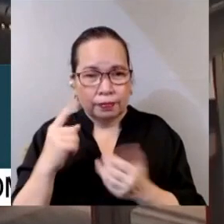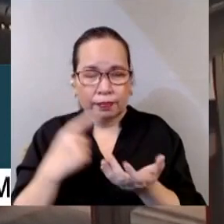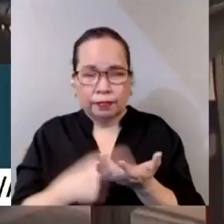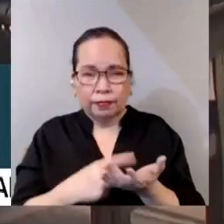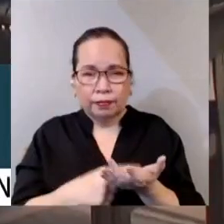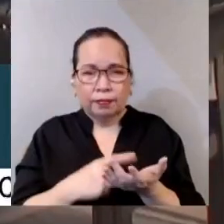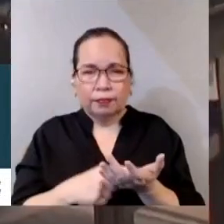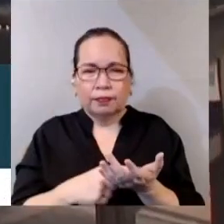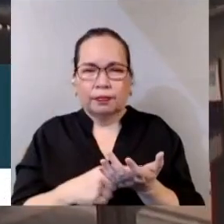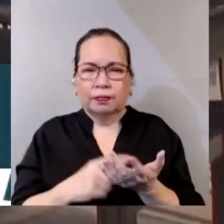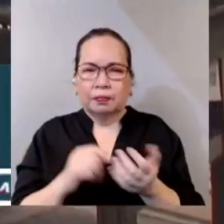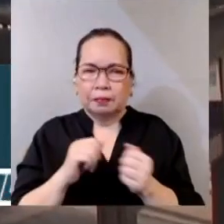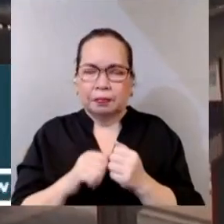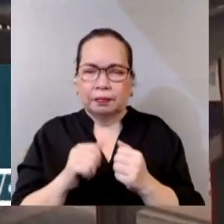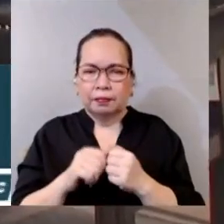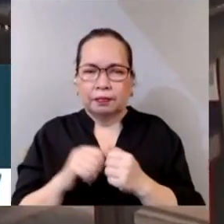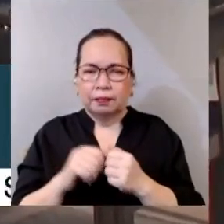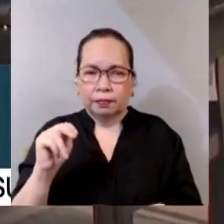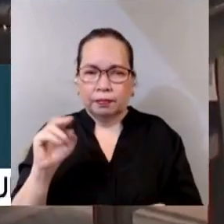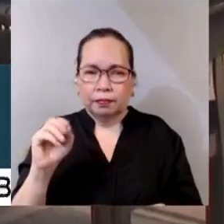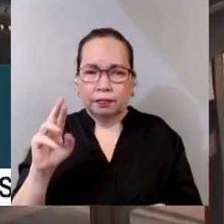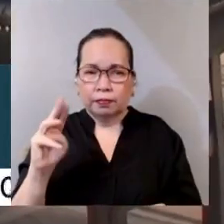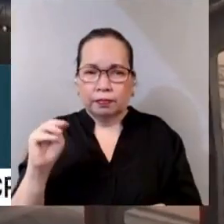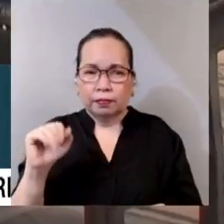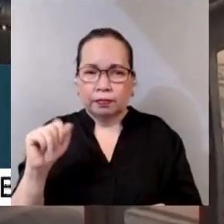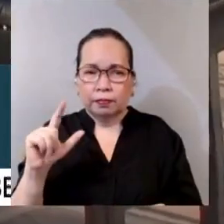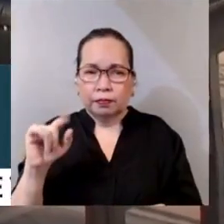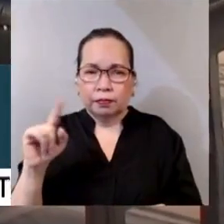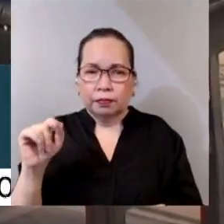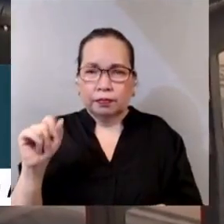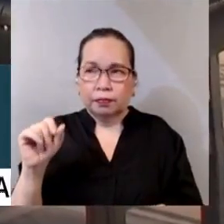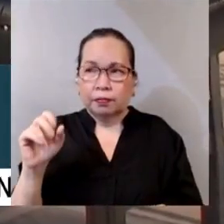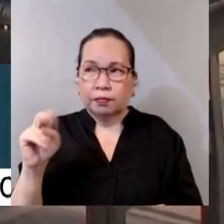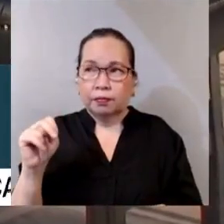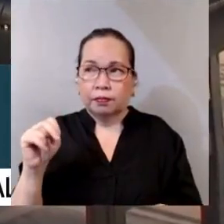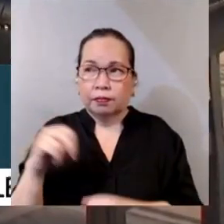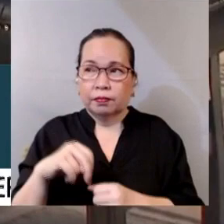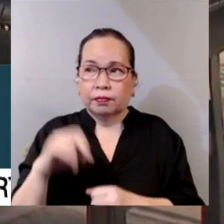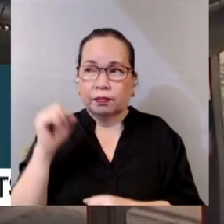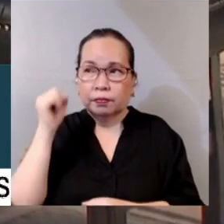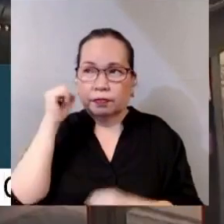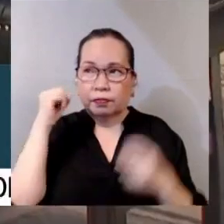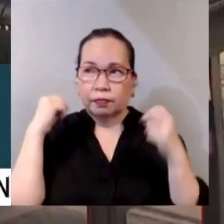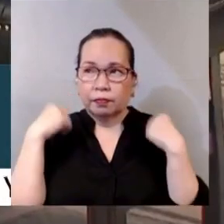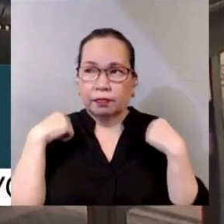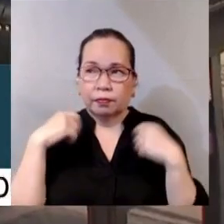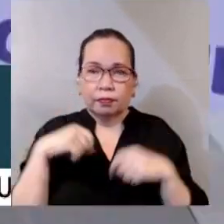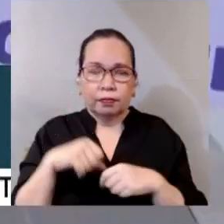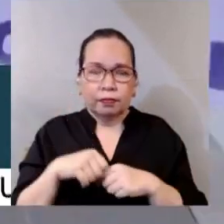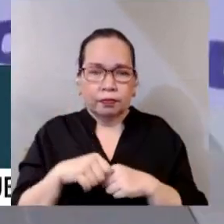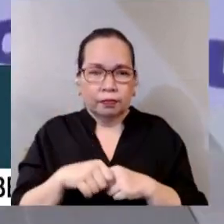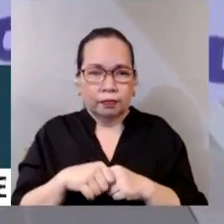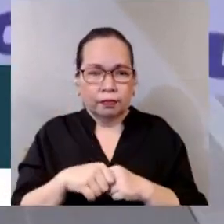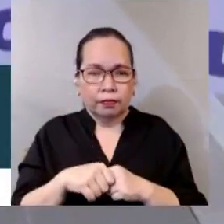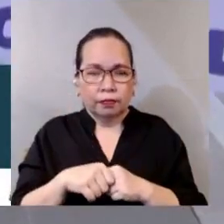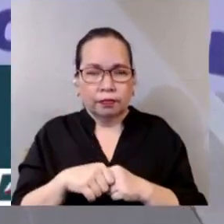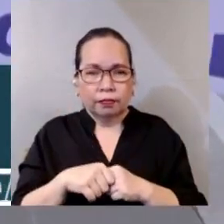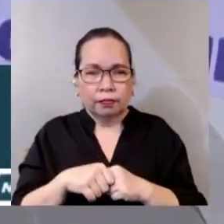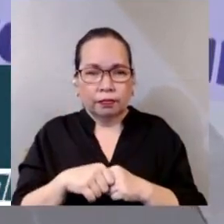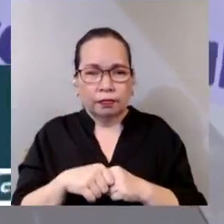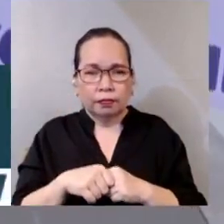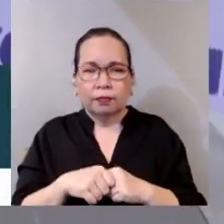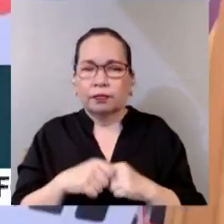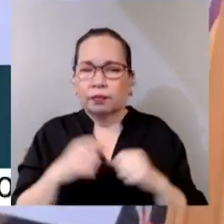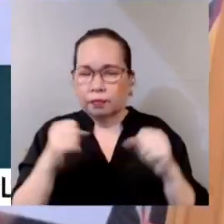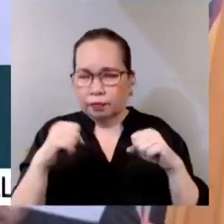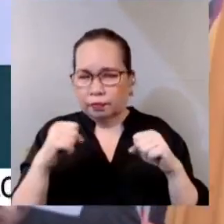normalization with Saudi Arabia, and I think we'd look at each other like, who's been drinking what? A deal with the Saudis